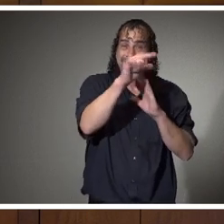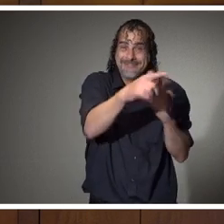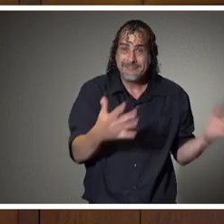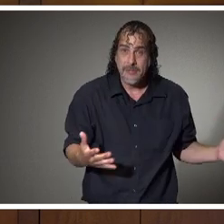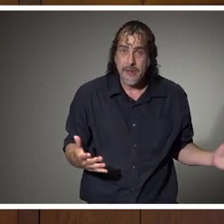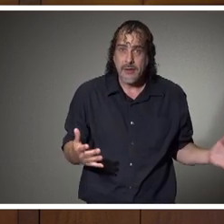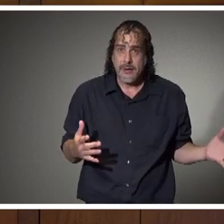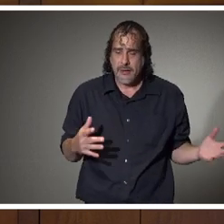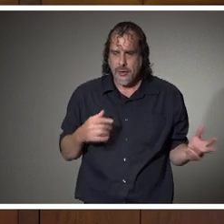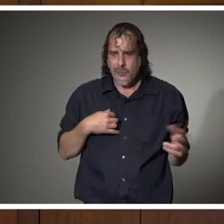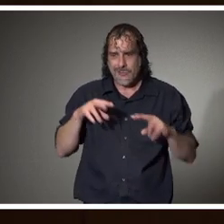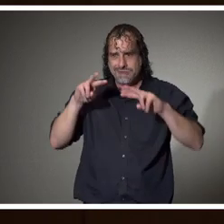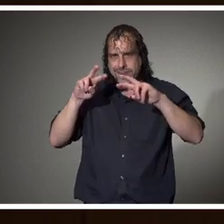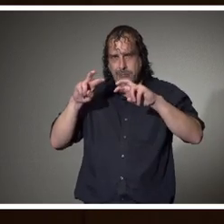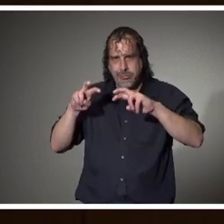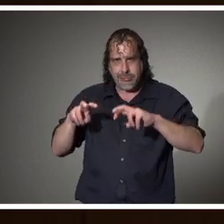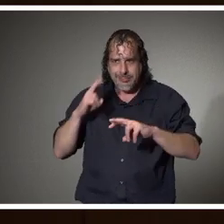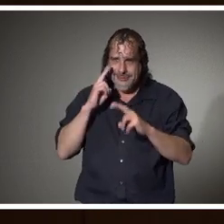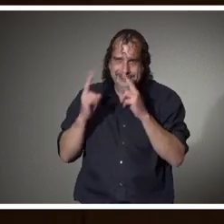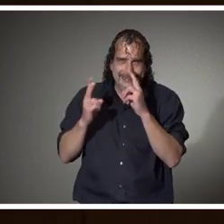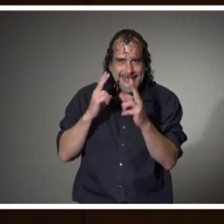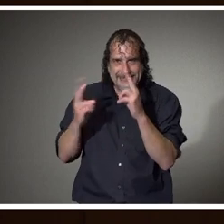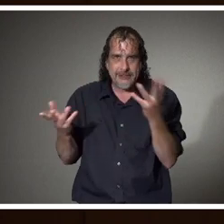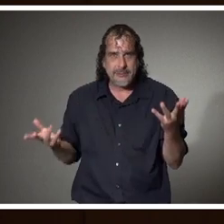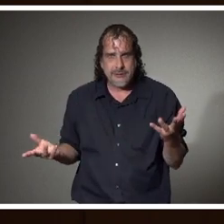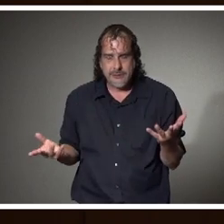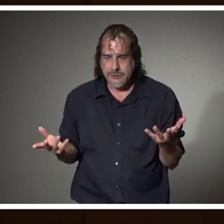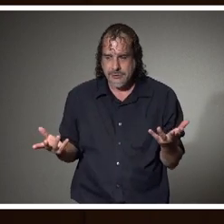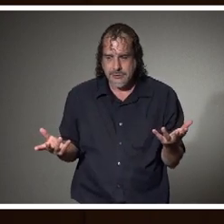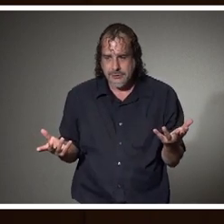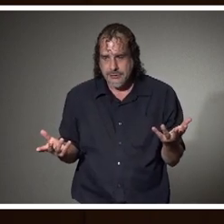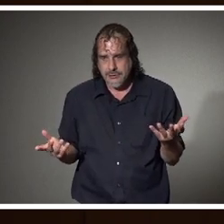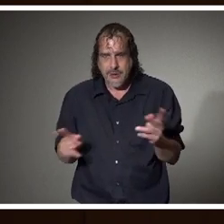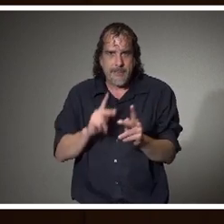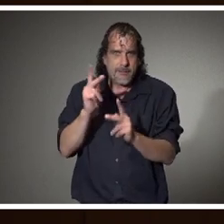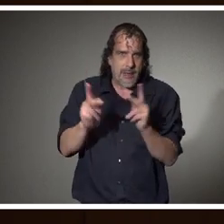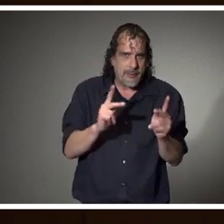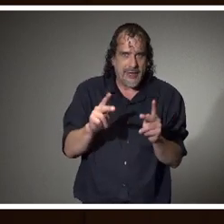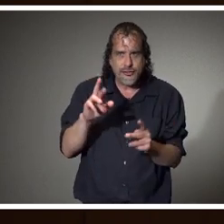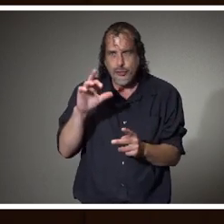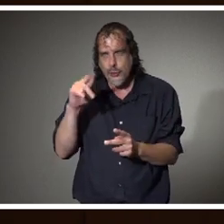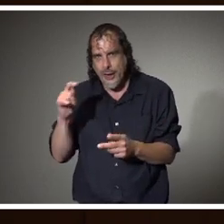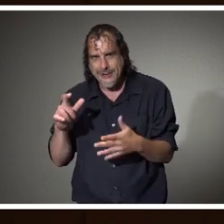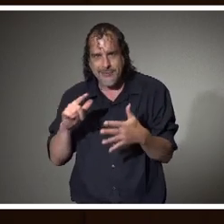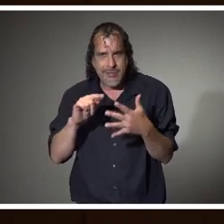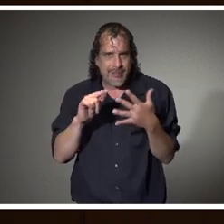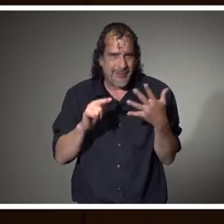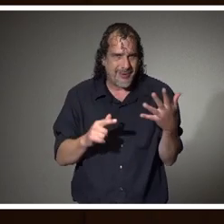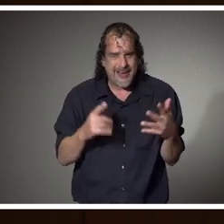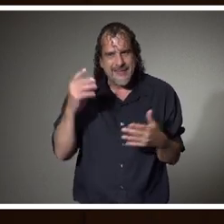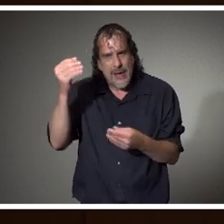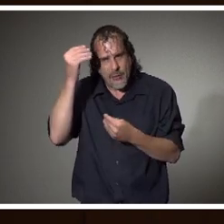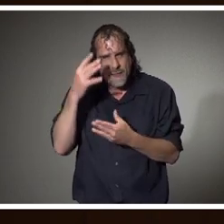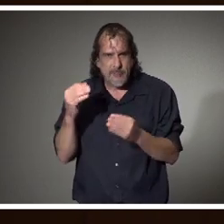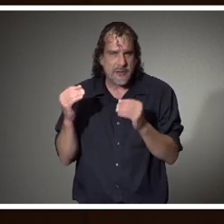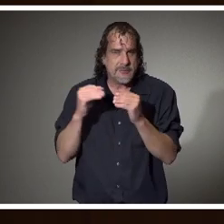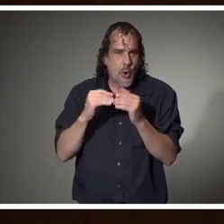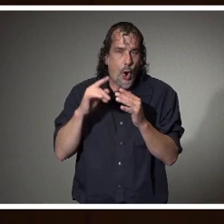surveys we're looking at, looking at case rates, population-based rates and stuff like that will inform us a little bit about where we're